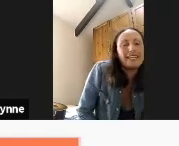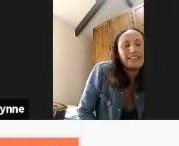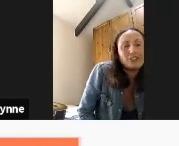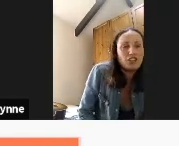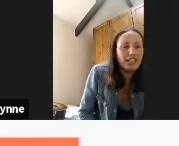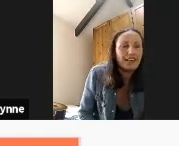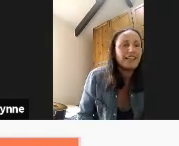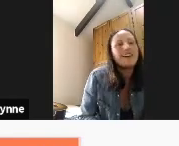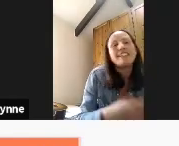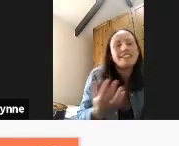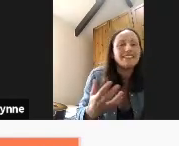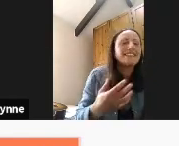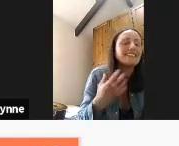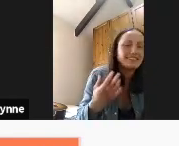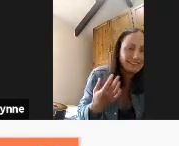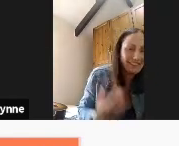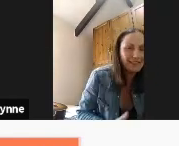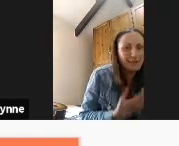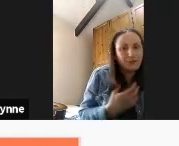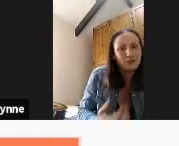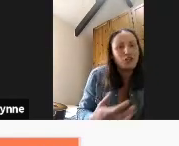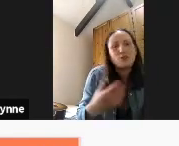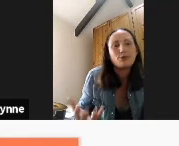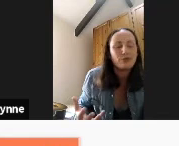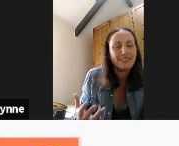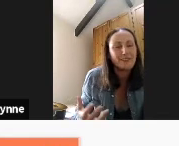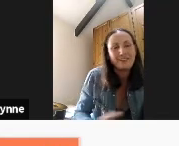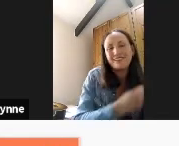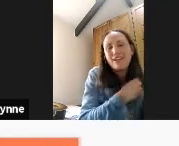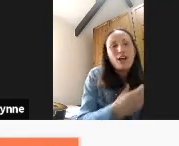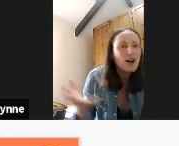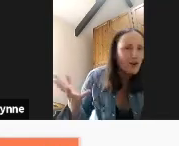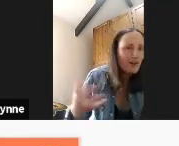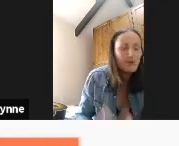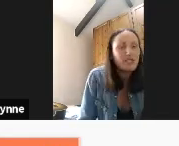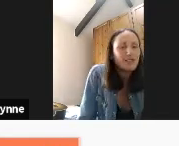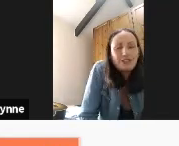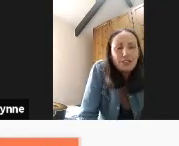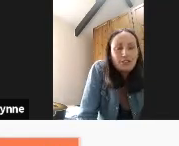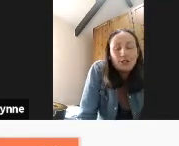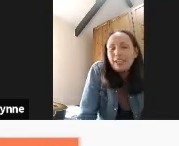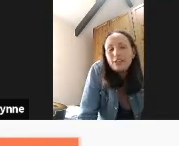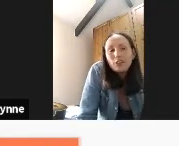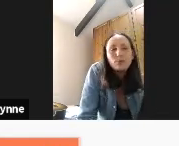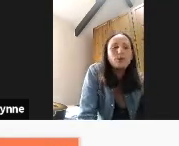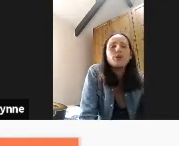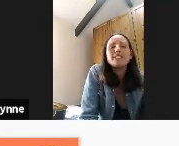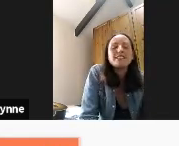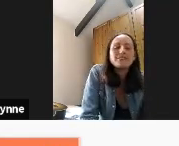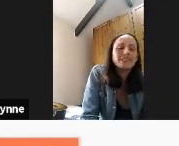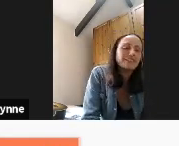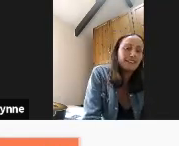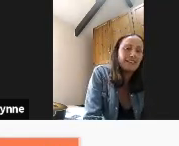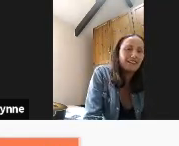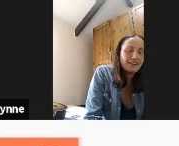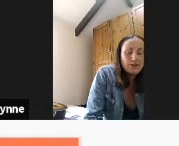we can share ideas, skills, knowledge, and pool resources around the world to create a global commons as